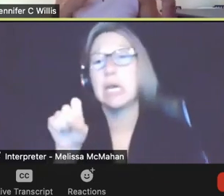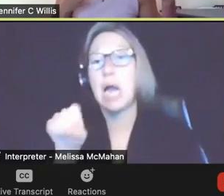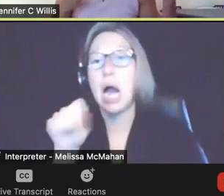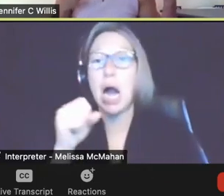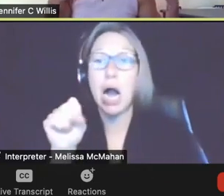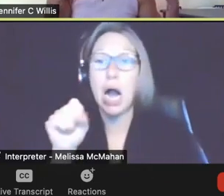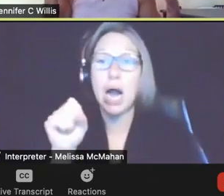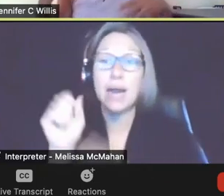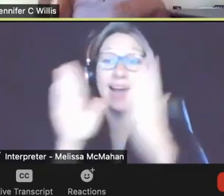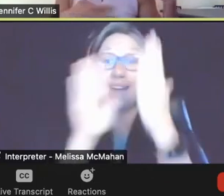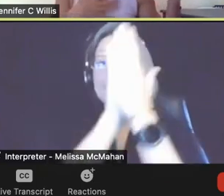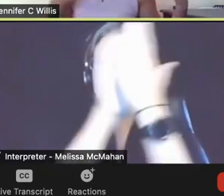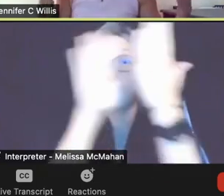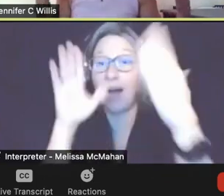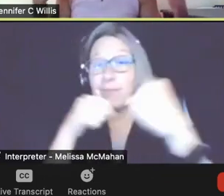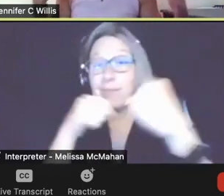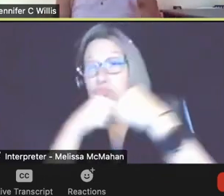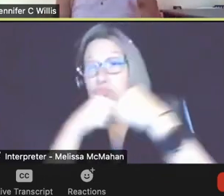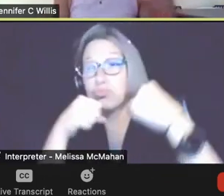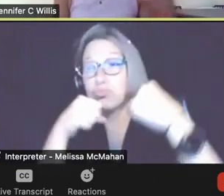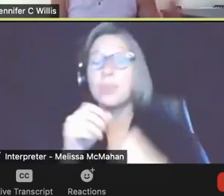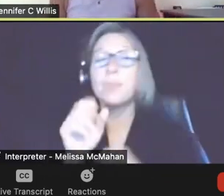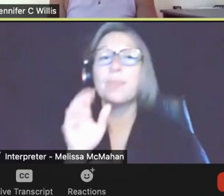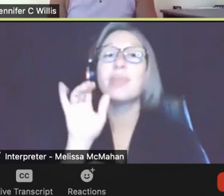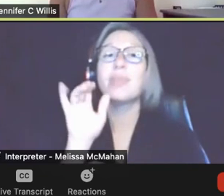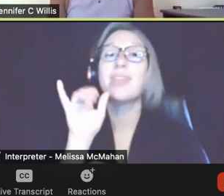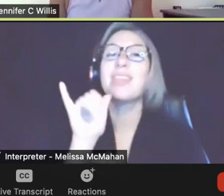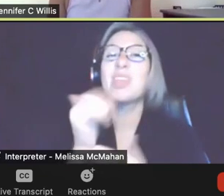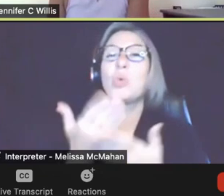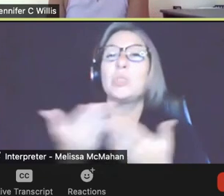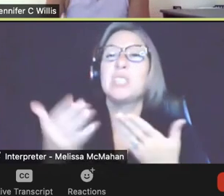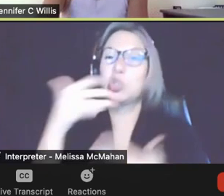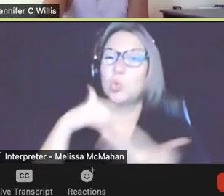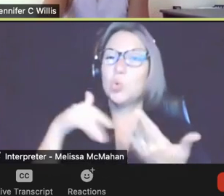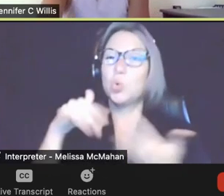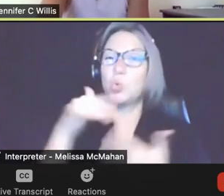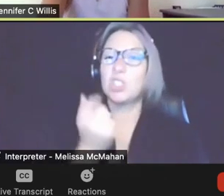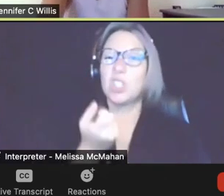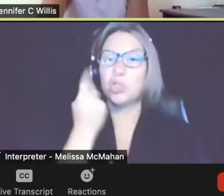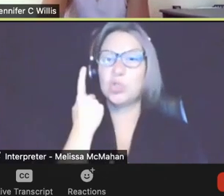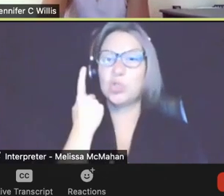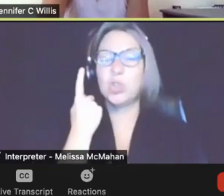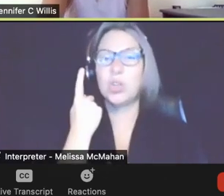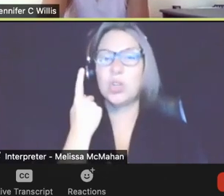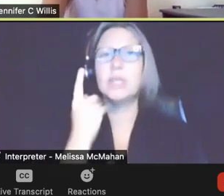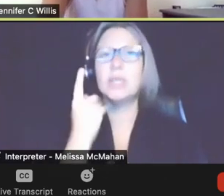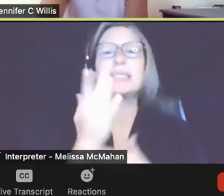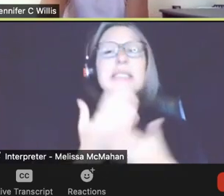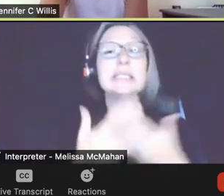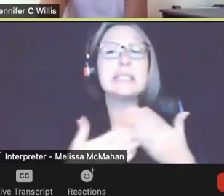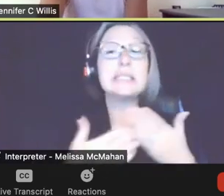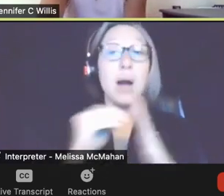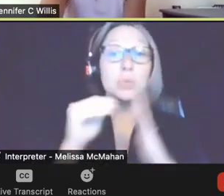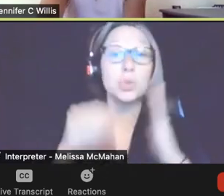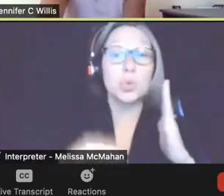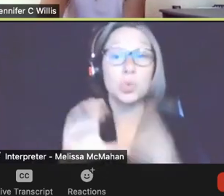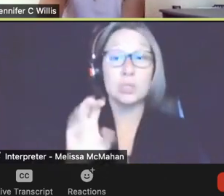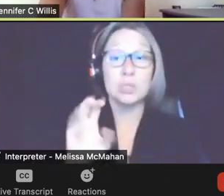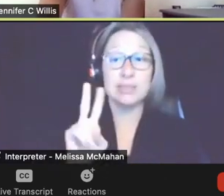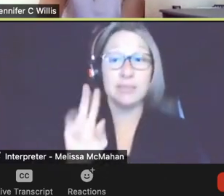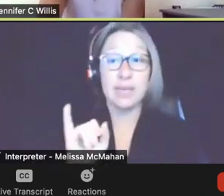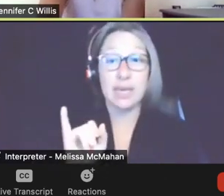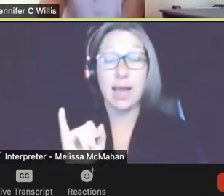bump, things that are socially understood. And so for some of our students with CVI,